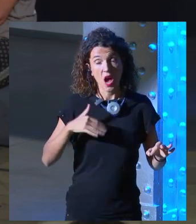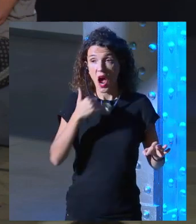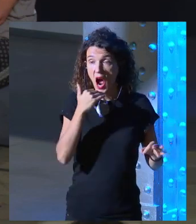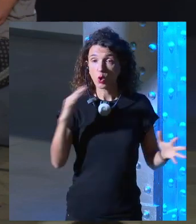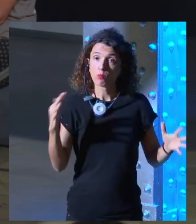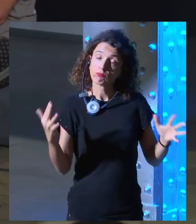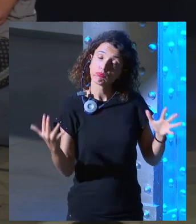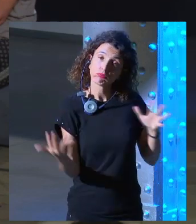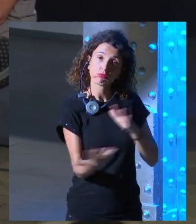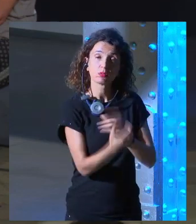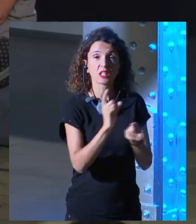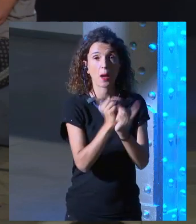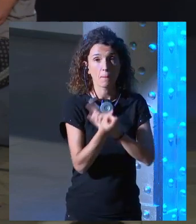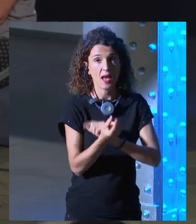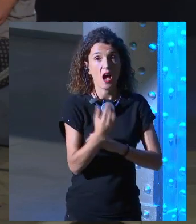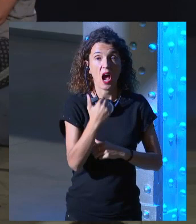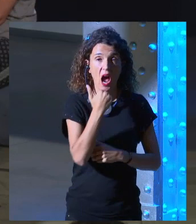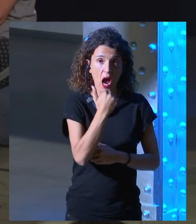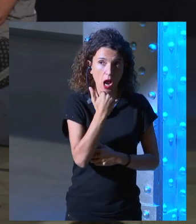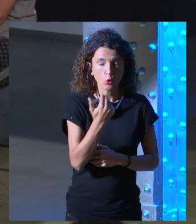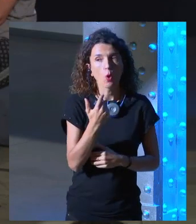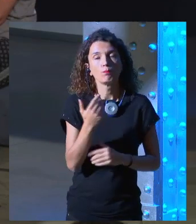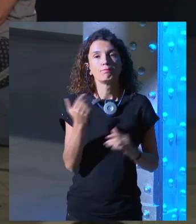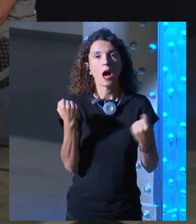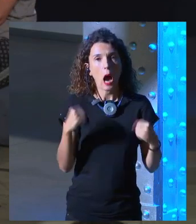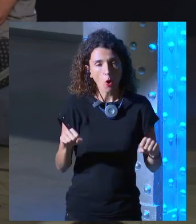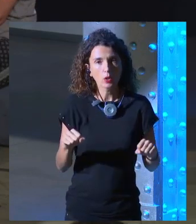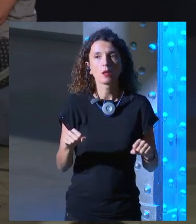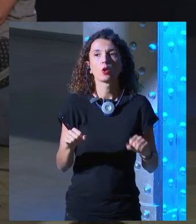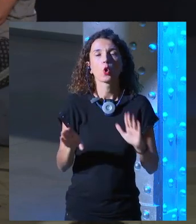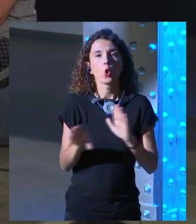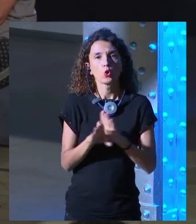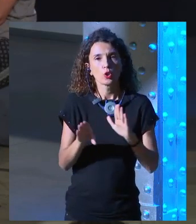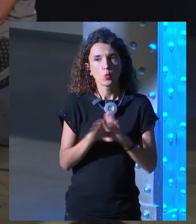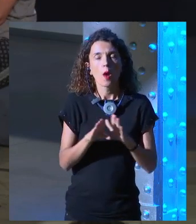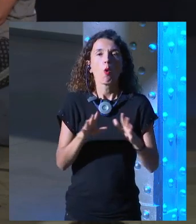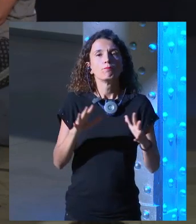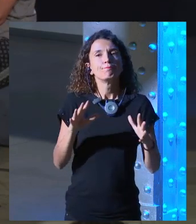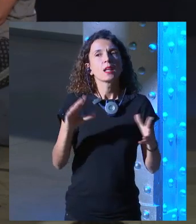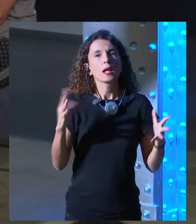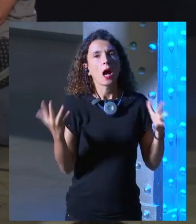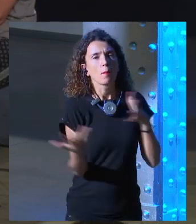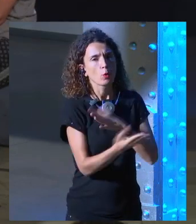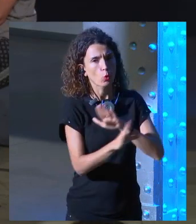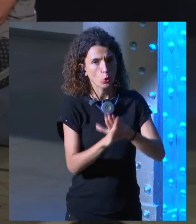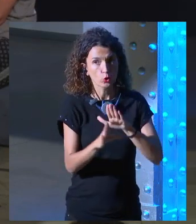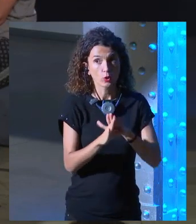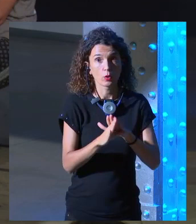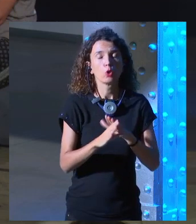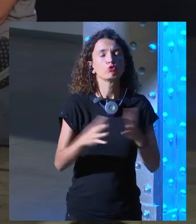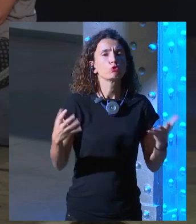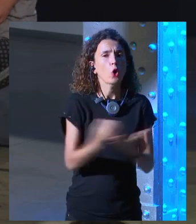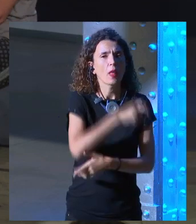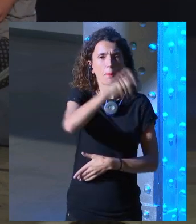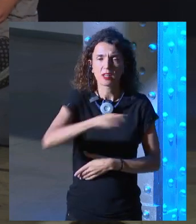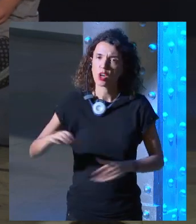still looking to go on with the change, and everybody who is sane should be a feminist, we need also to be